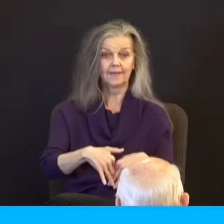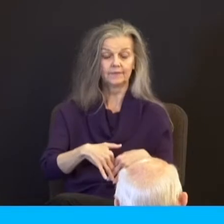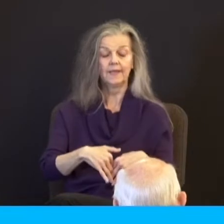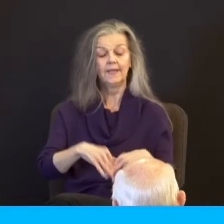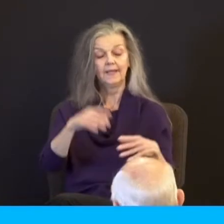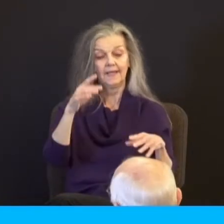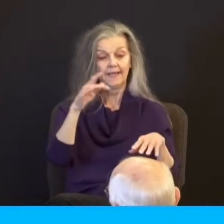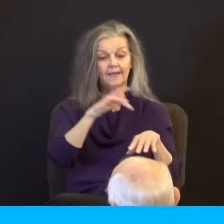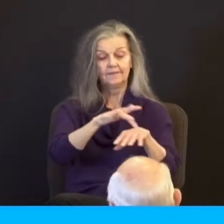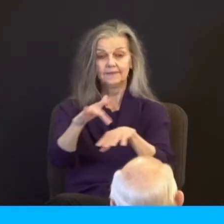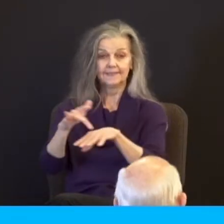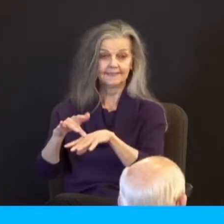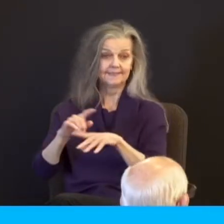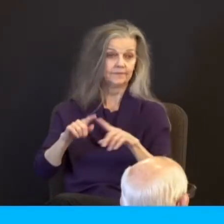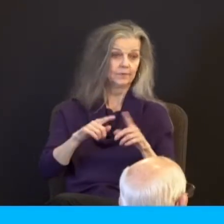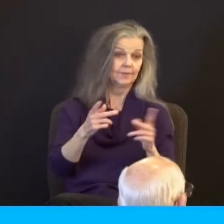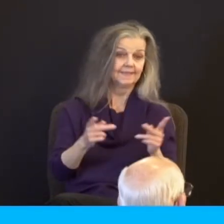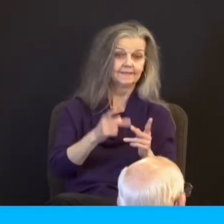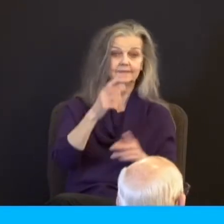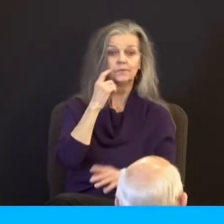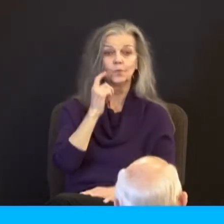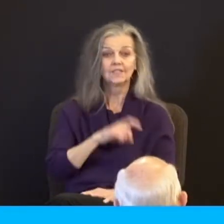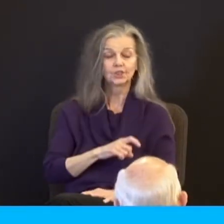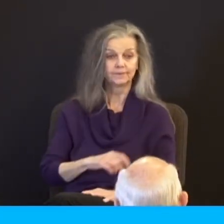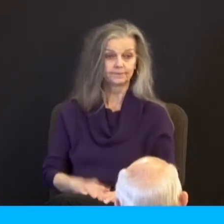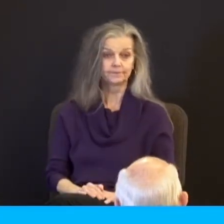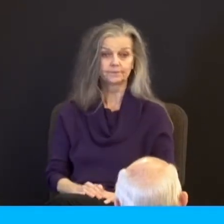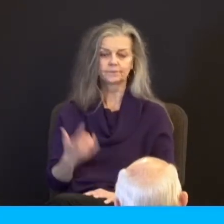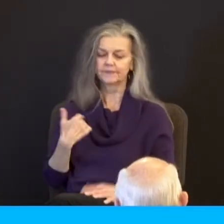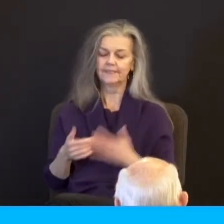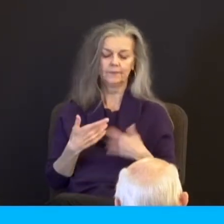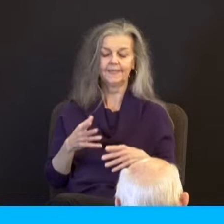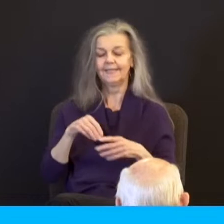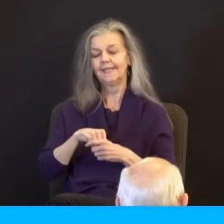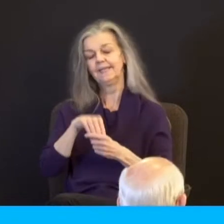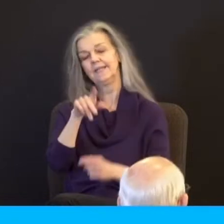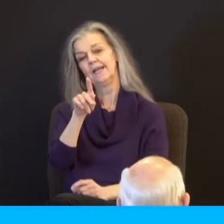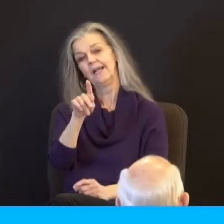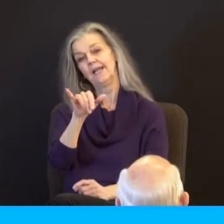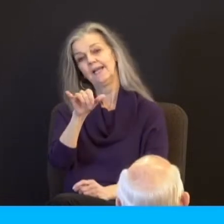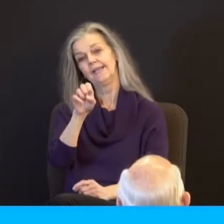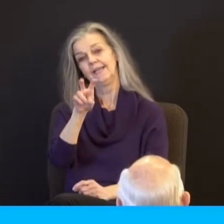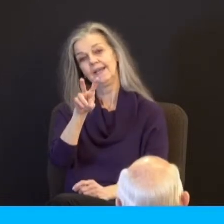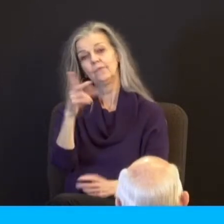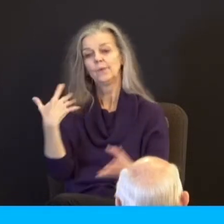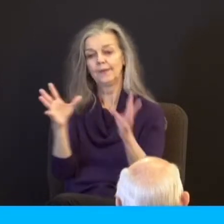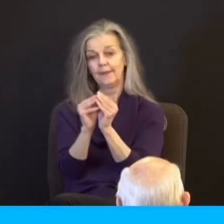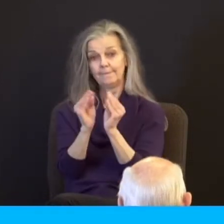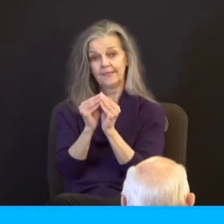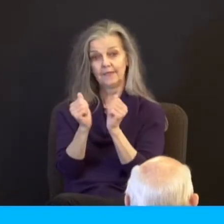different places within Russia and Ukraine. And we were in a meeting in Kiev, of all things, with a whole bunch of